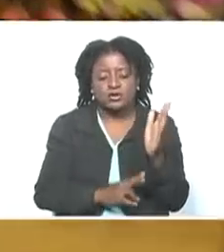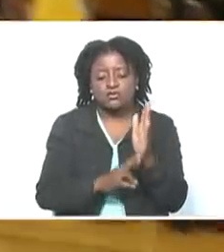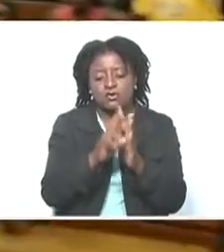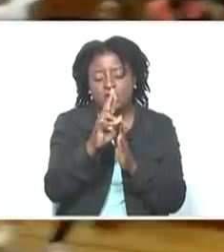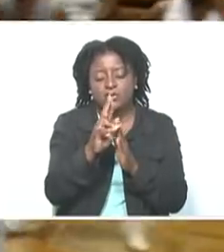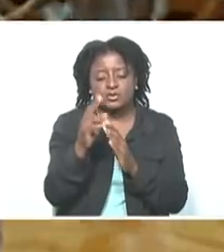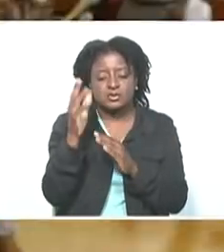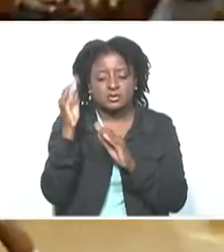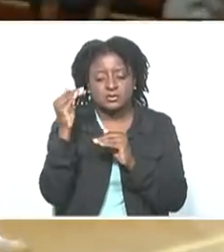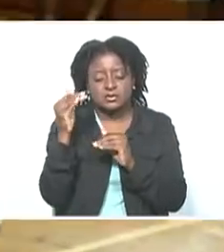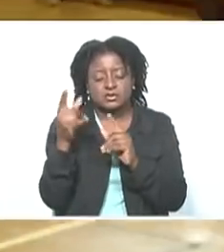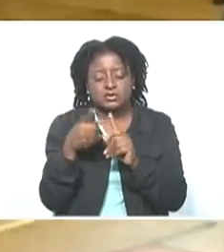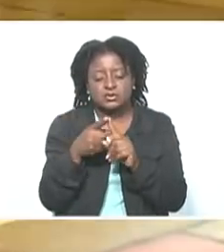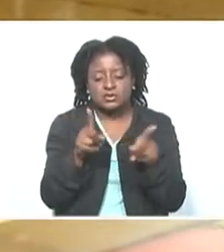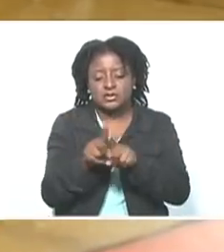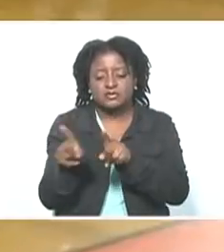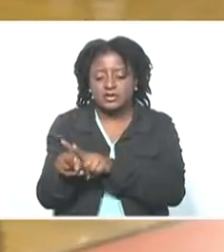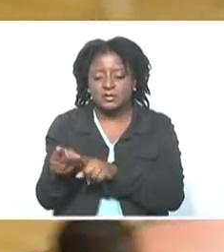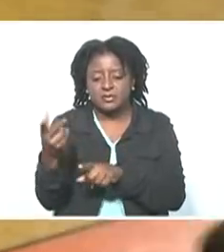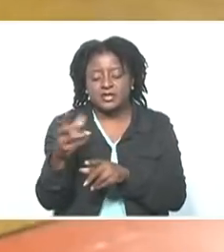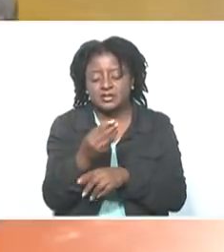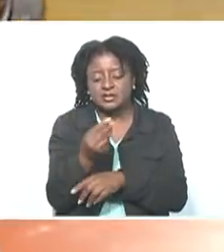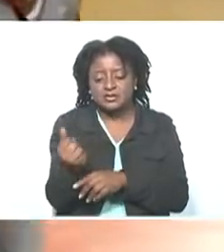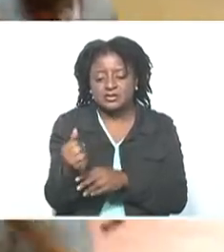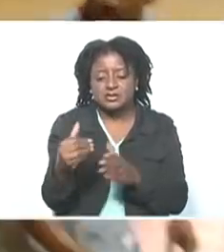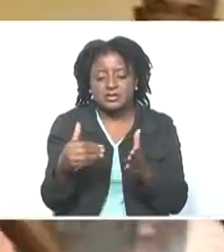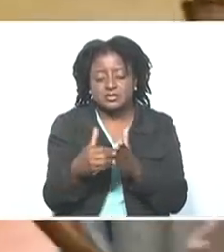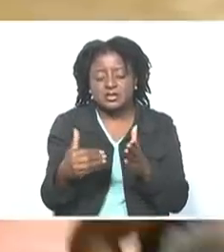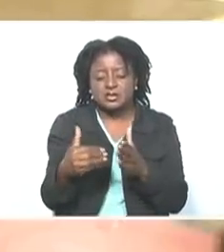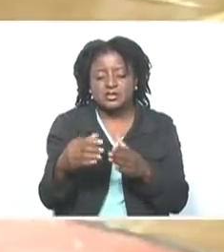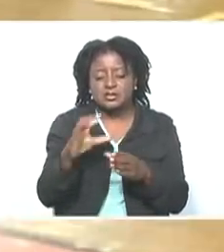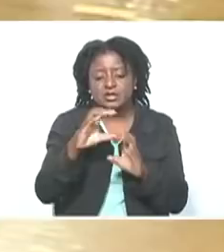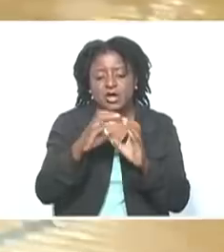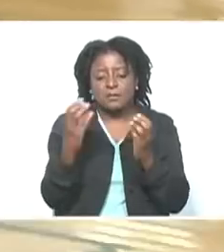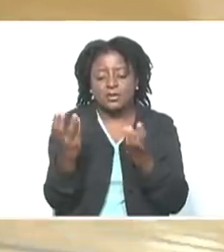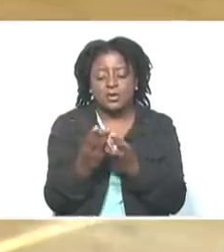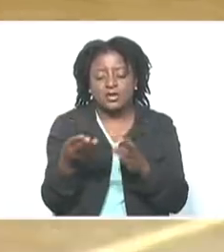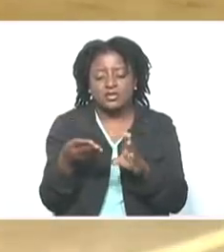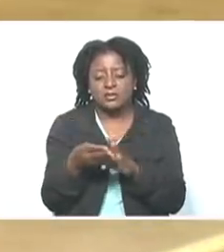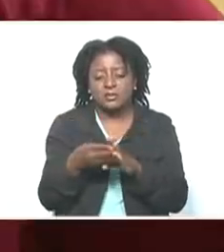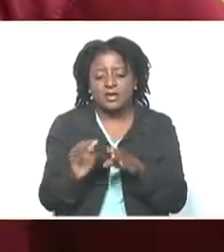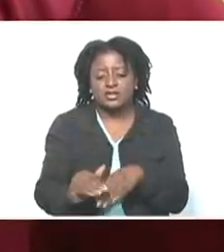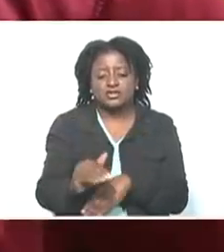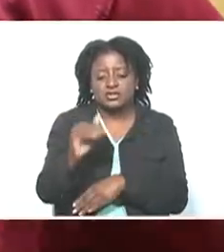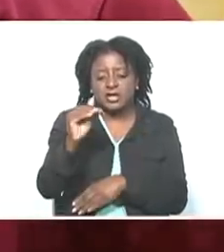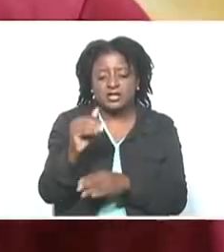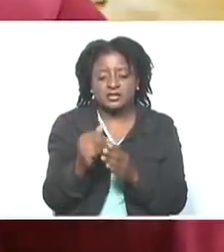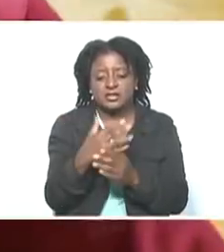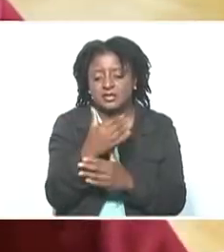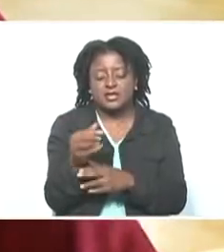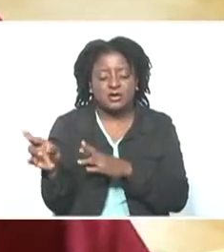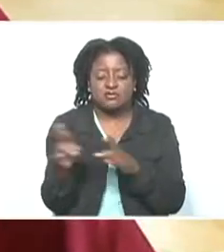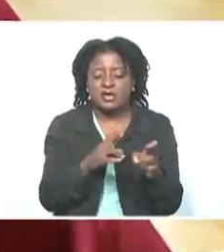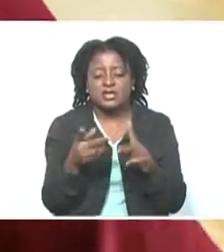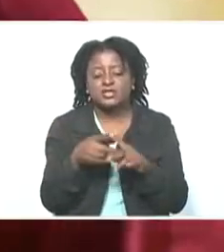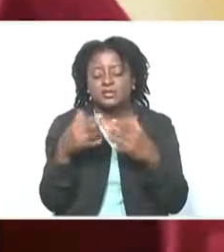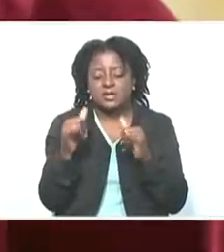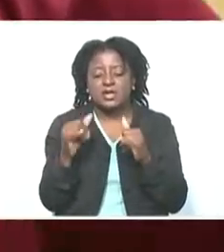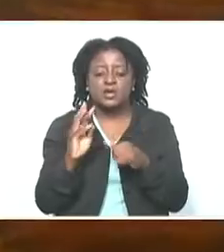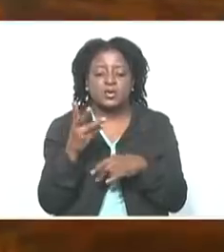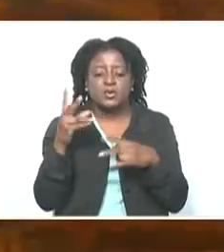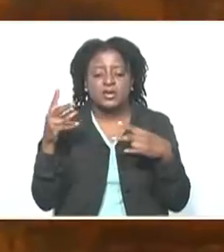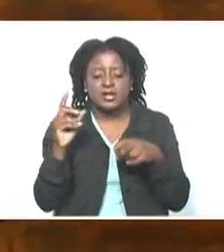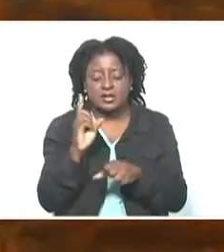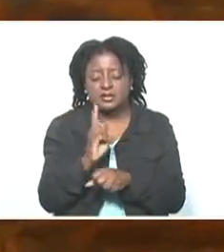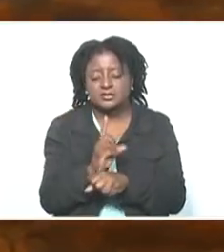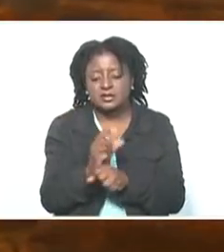up their series with the Commonwealth Bank Giants after handing the Giants their first loss of the season in Game 3. They're ready to play, and we're going to handle business.